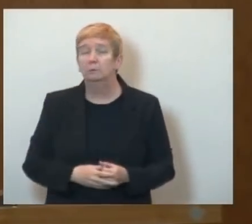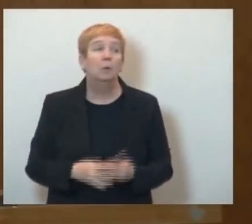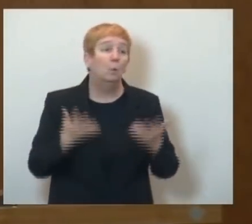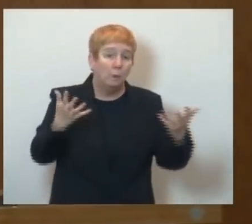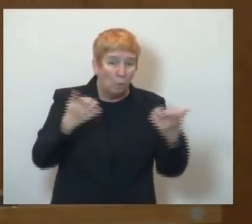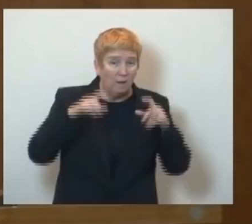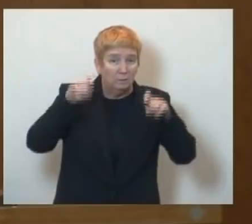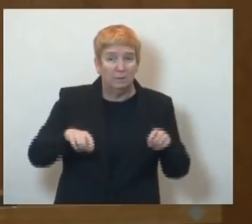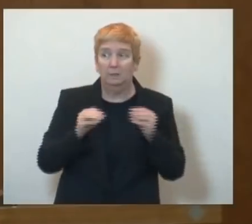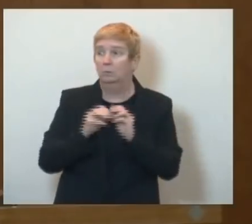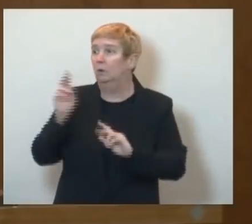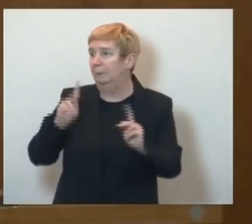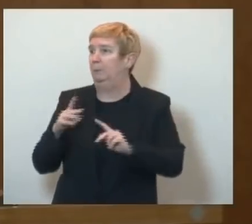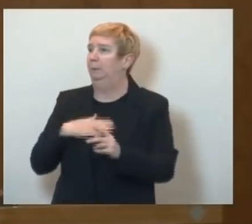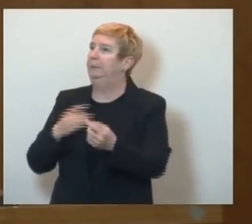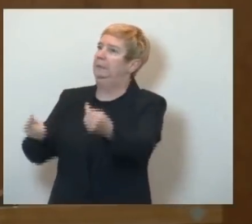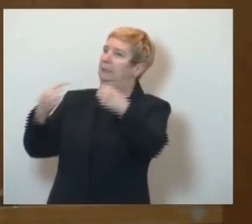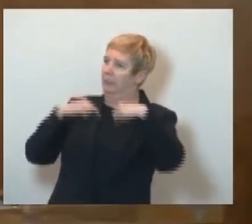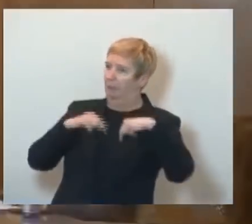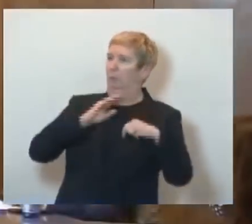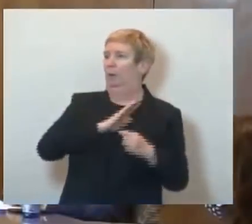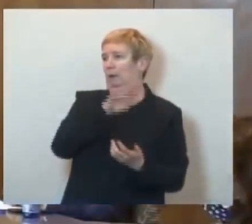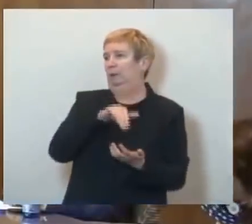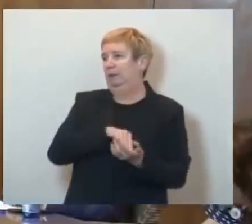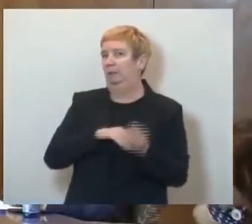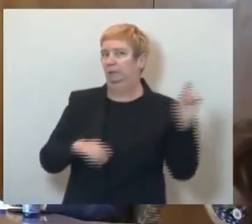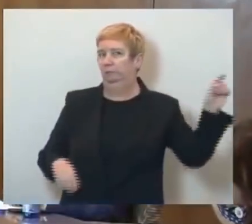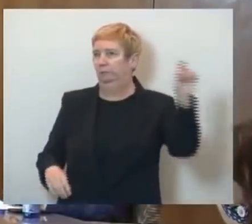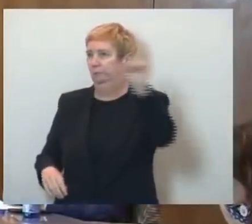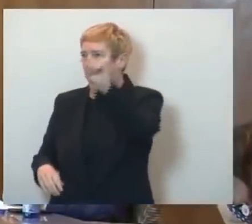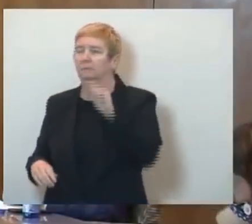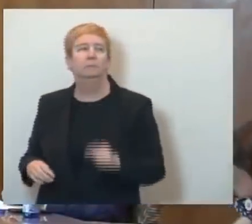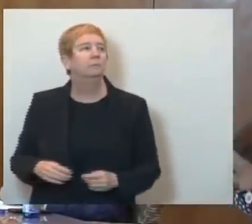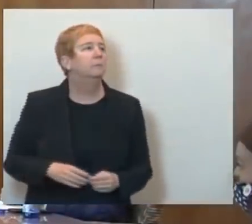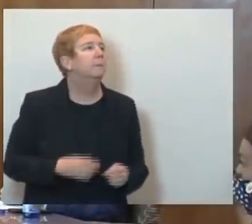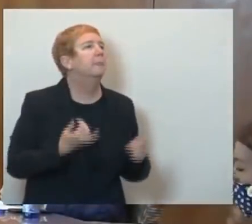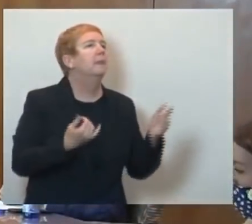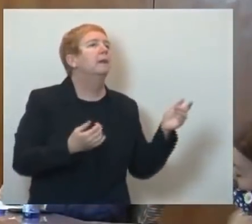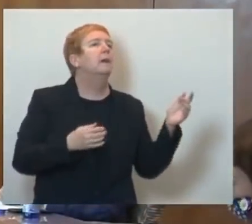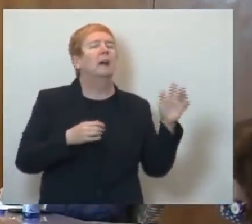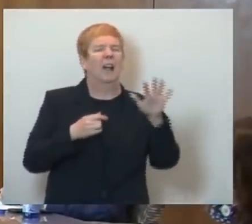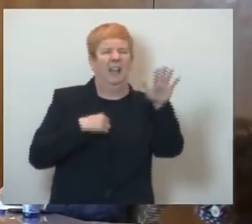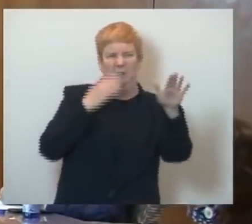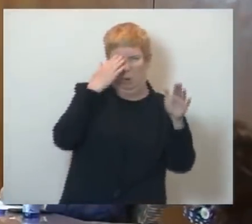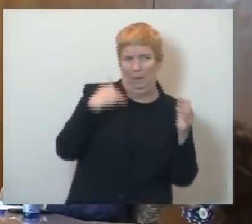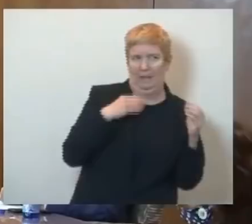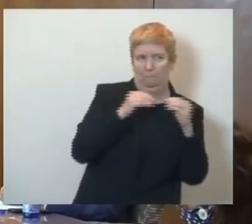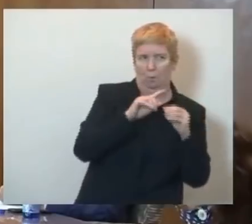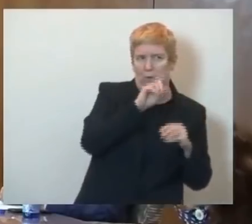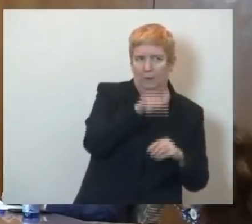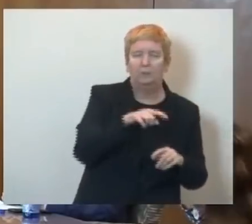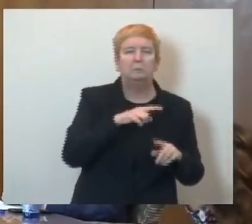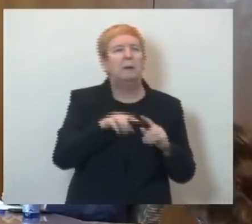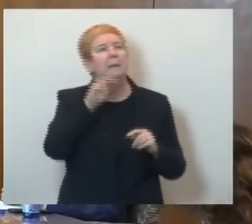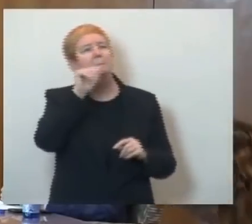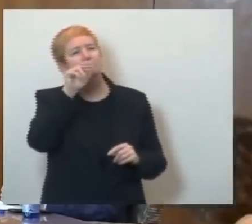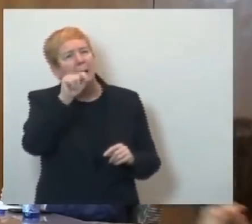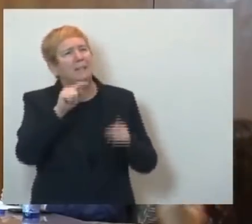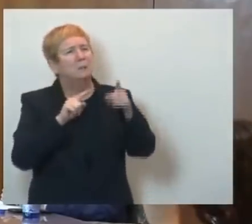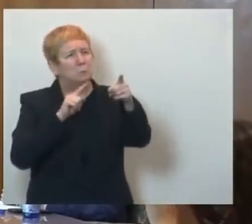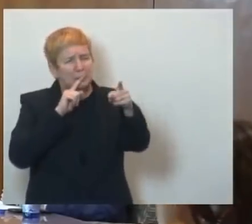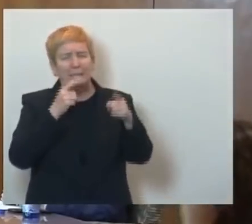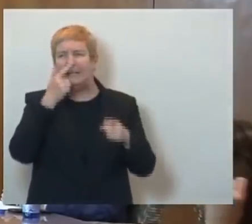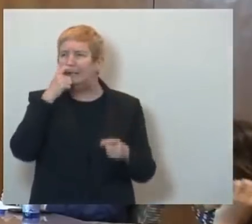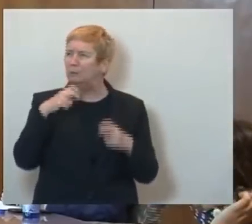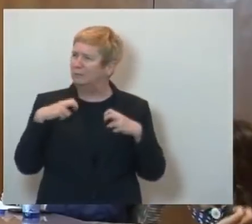to test more. Please come out to us. Thank you. And I know we need to take another question, but Matt, it's a very interesting dichotomy here. Again, we do